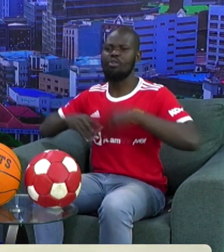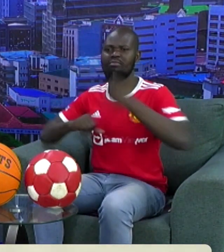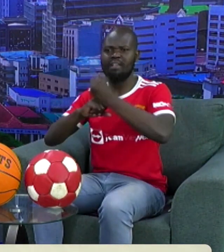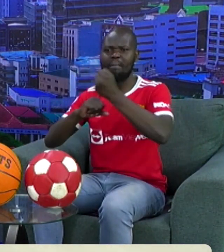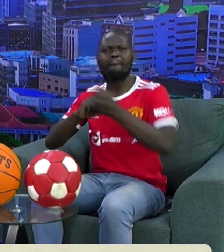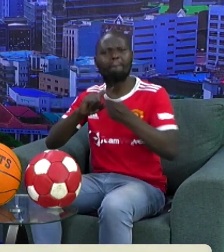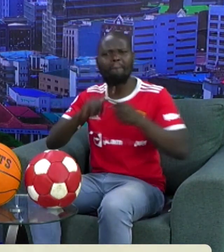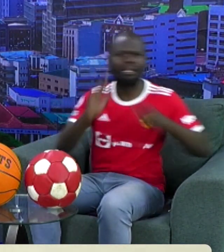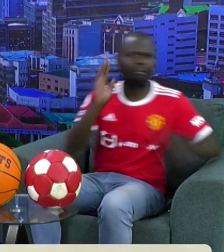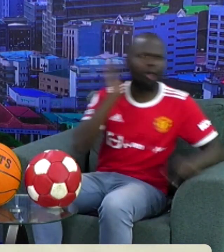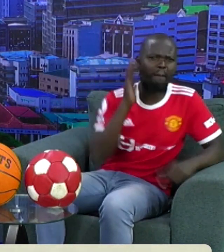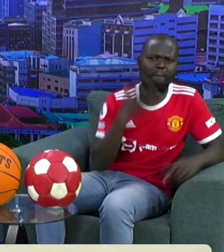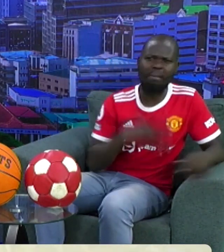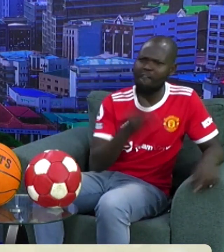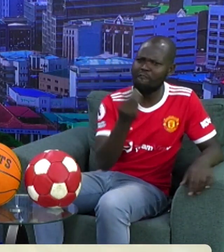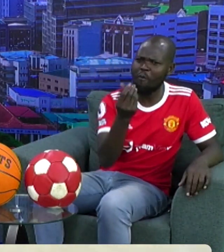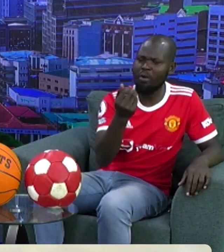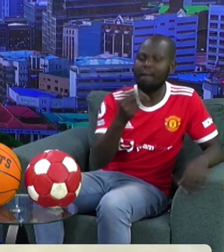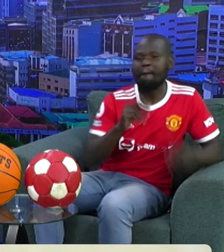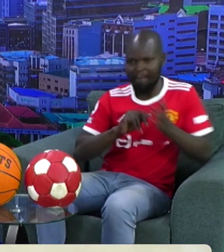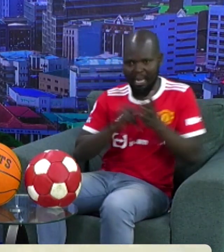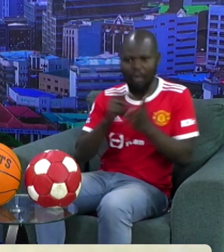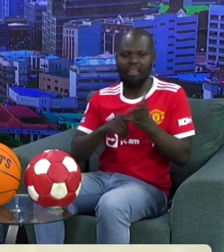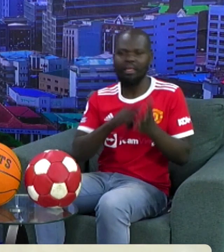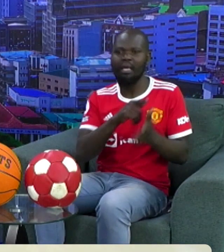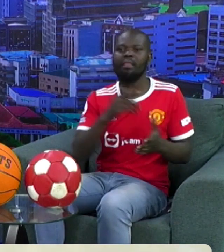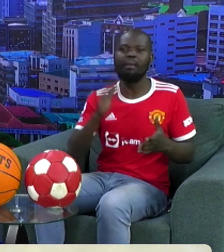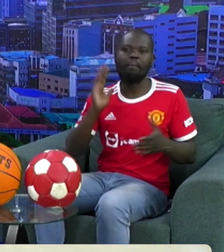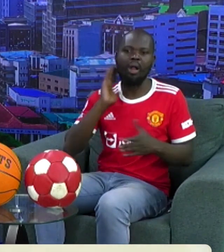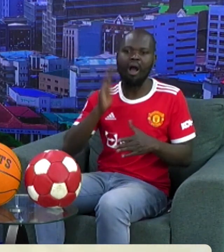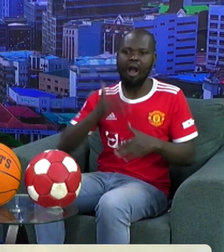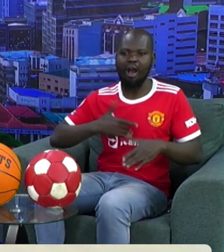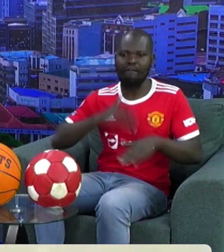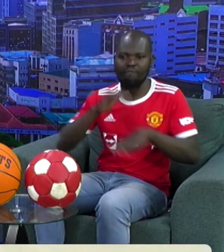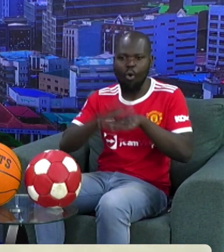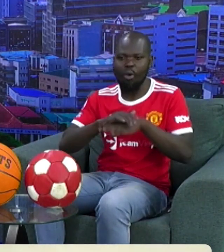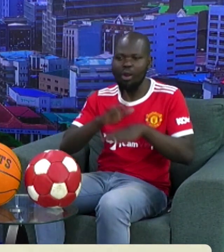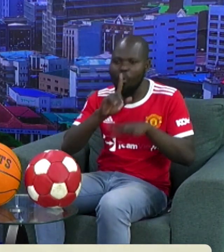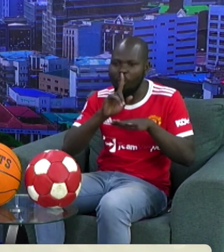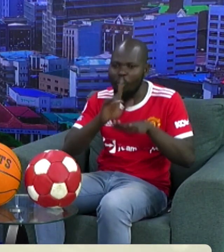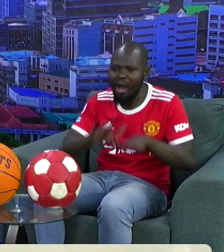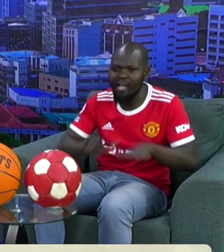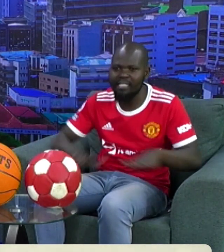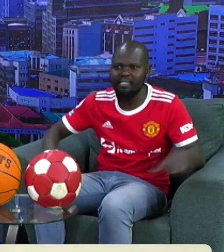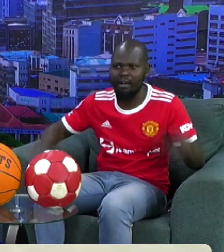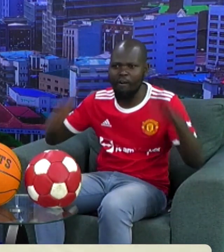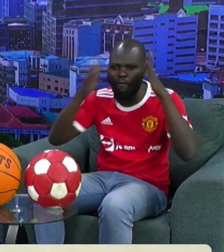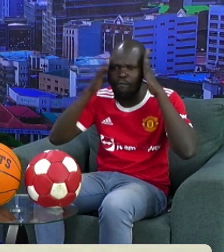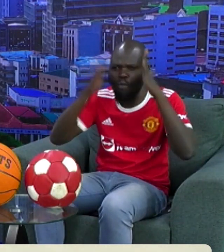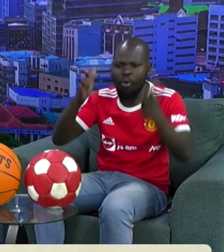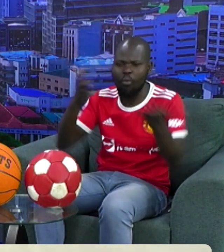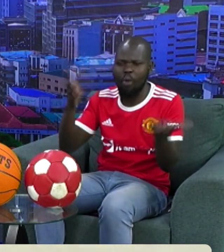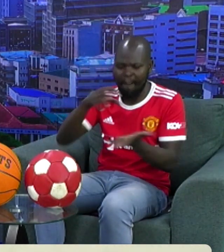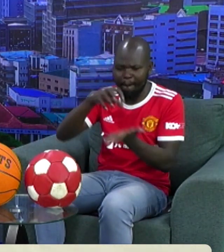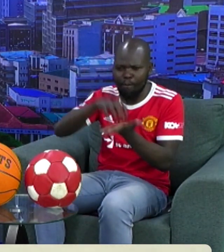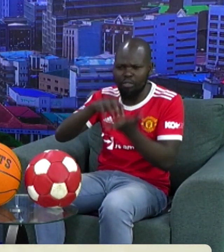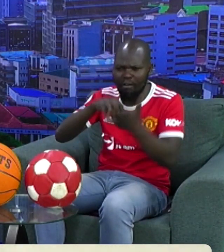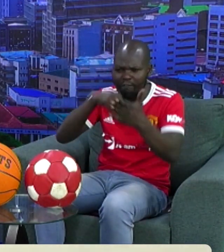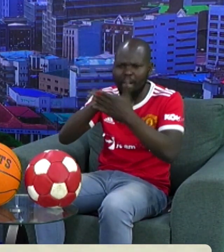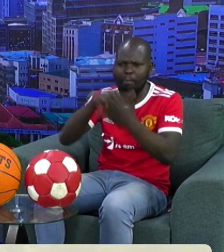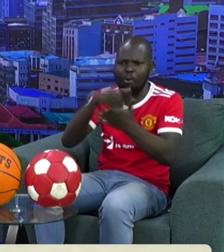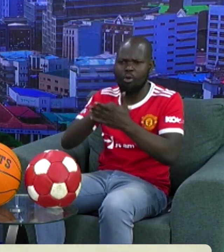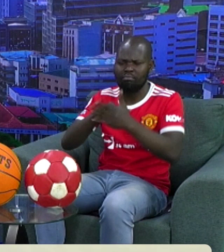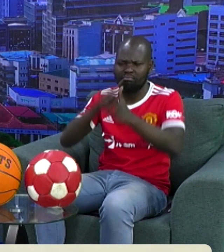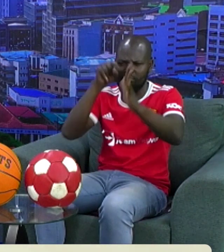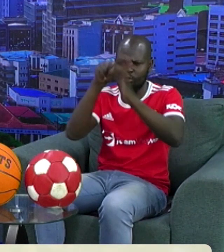Kisii. The Shabana has sold some few players, and Moranga is really careful,